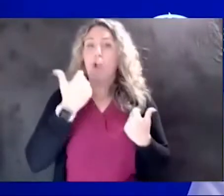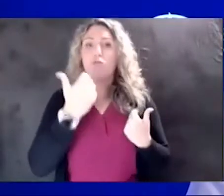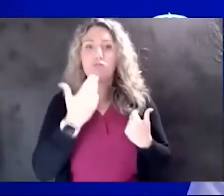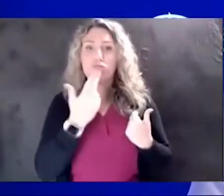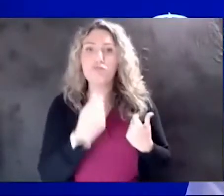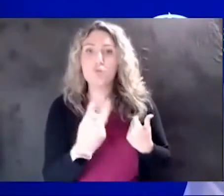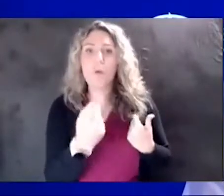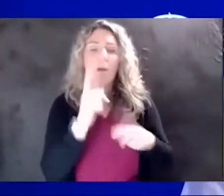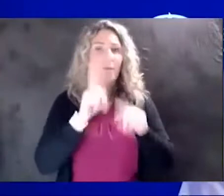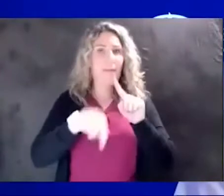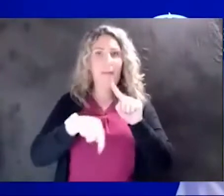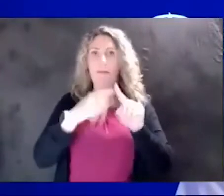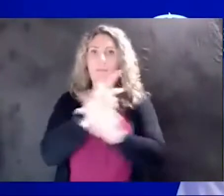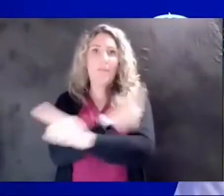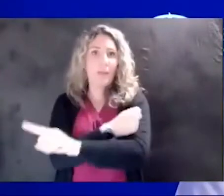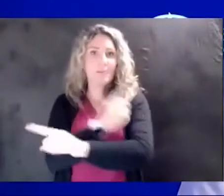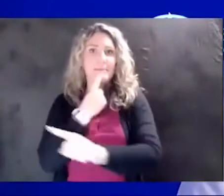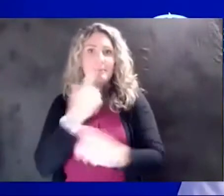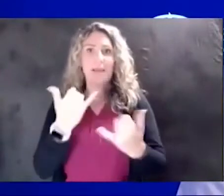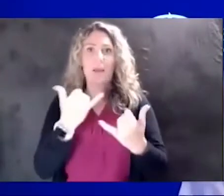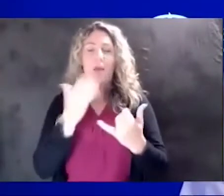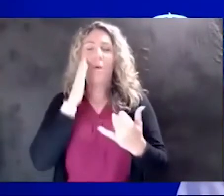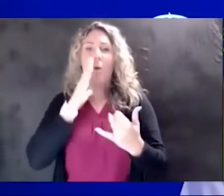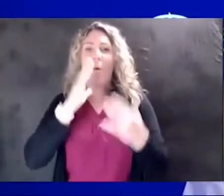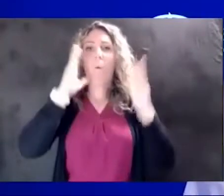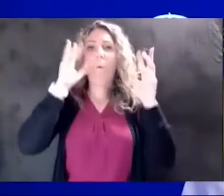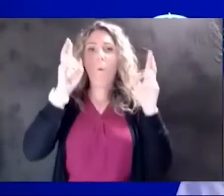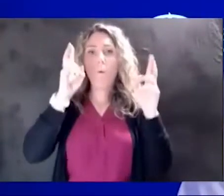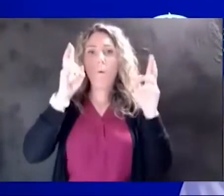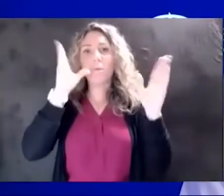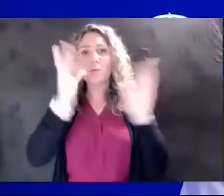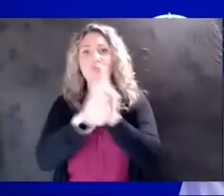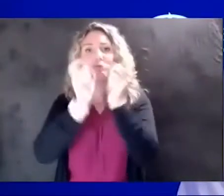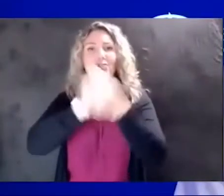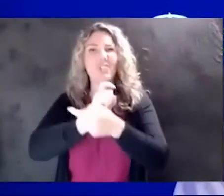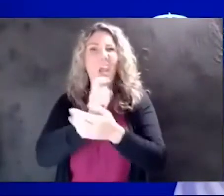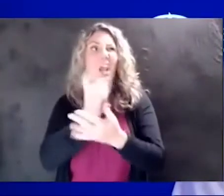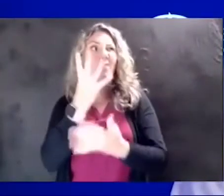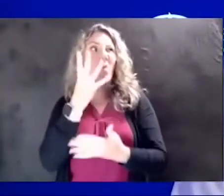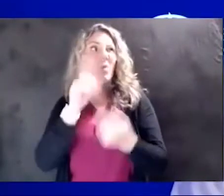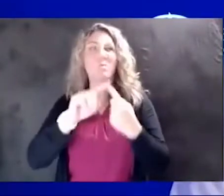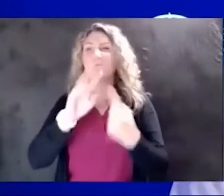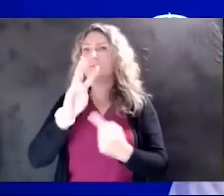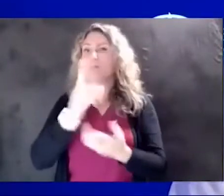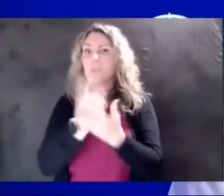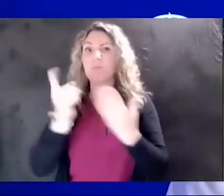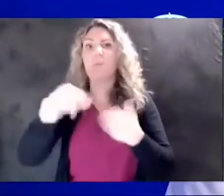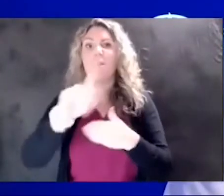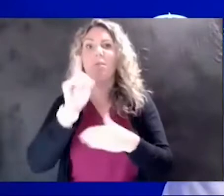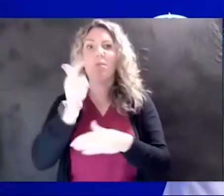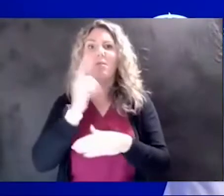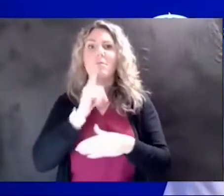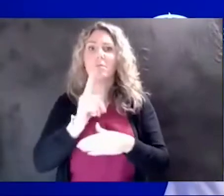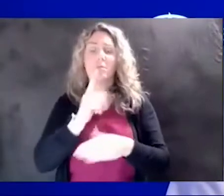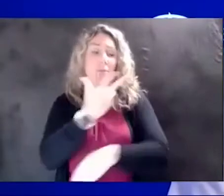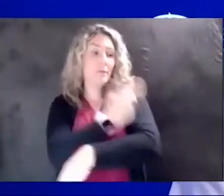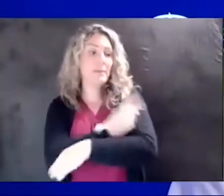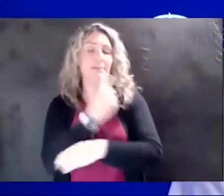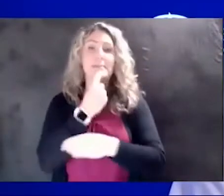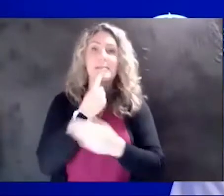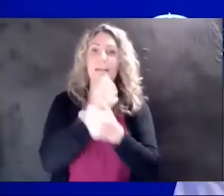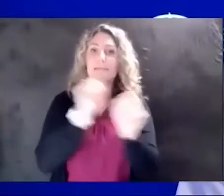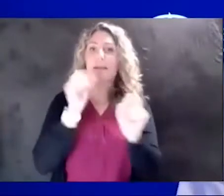will change fairly quickly. In the next 4 to 6 weeks, we'll have more data and information saying that the vaccinations are safe and